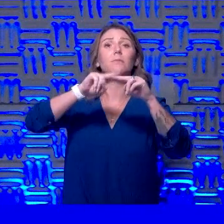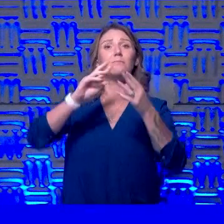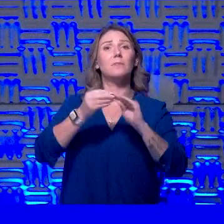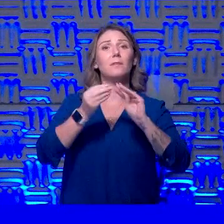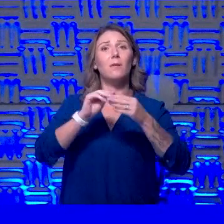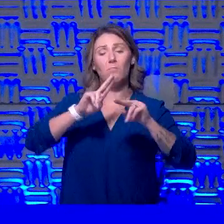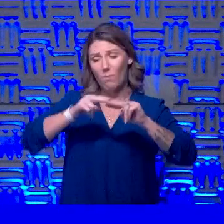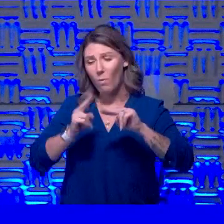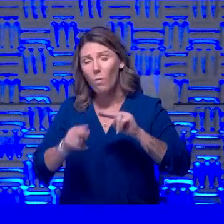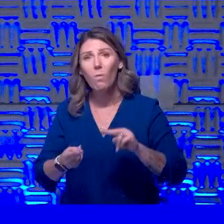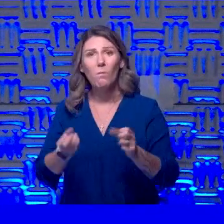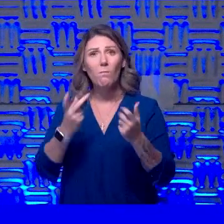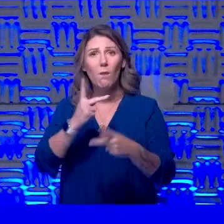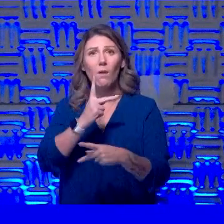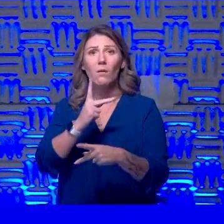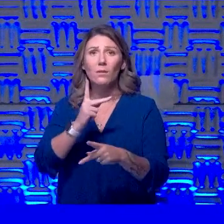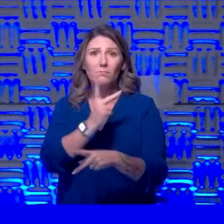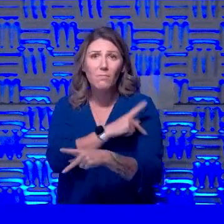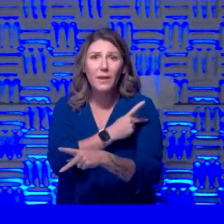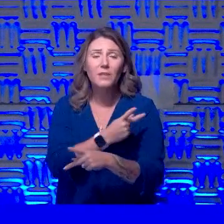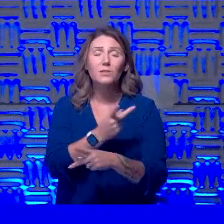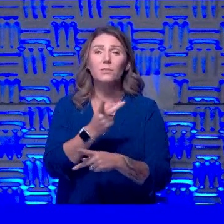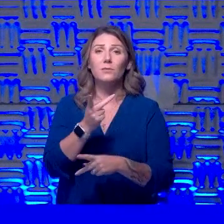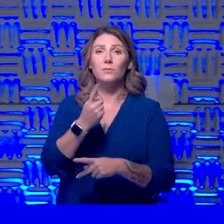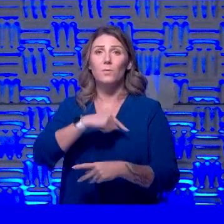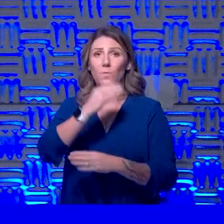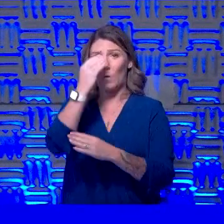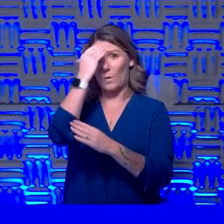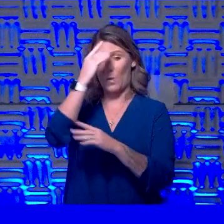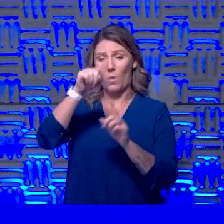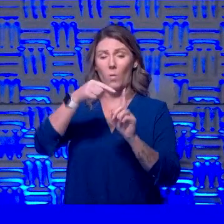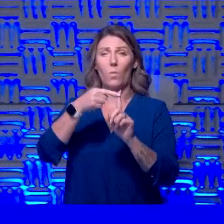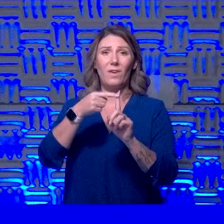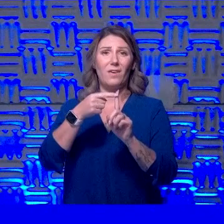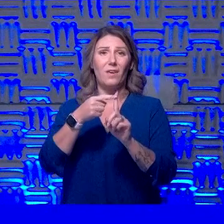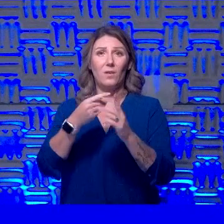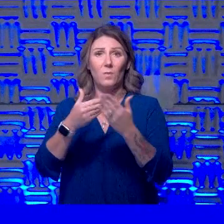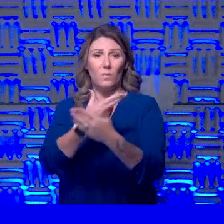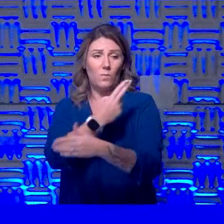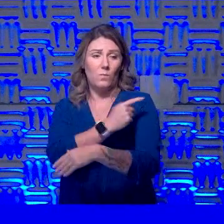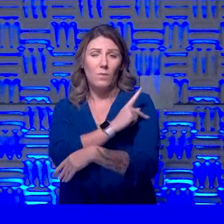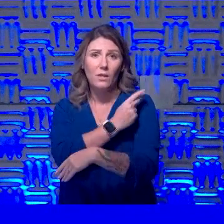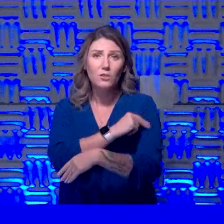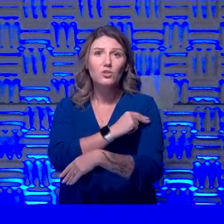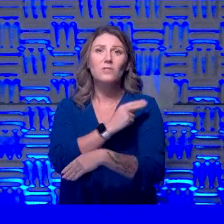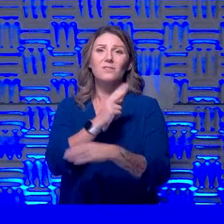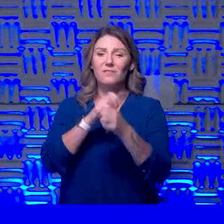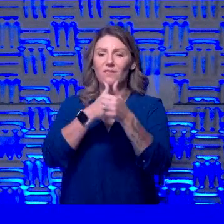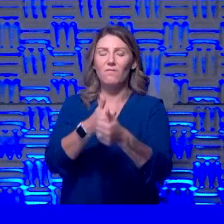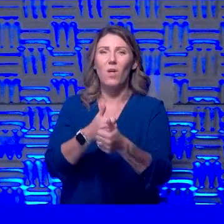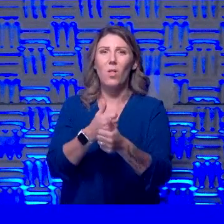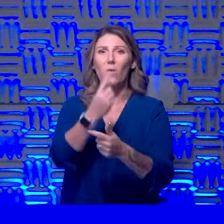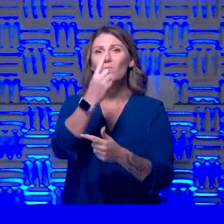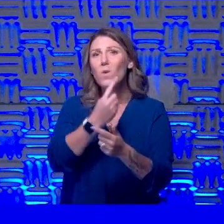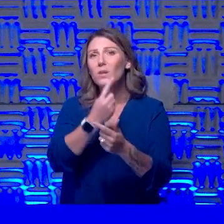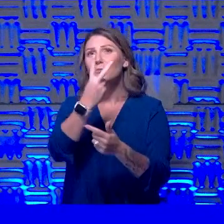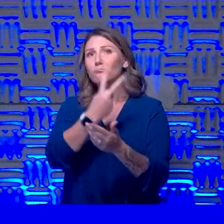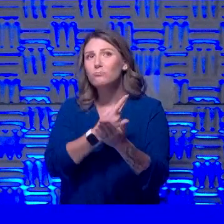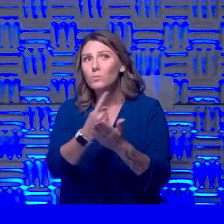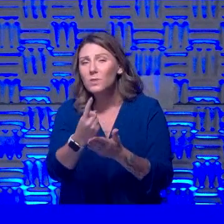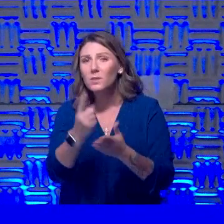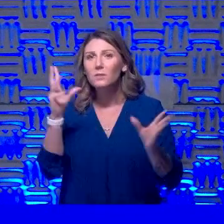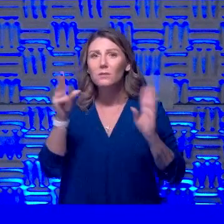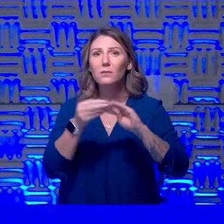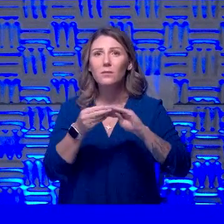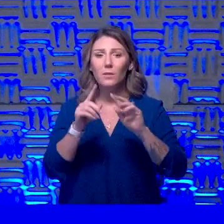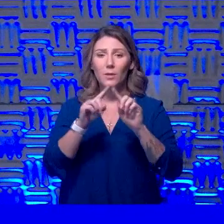people. We know that as you get new cases, hospitalizations follow those by 1 to 2 weeks. I don't know if this is part of that, but again,